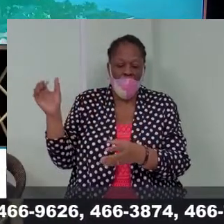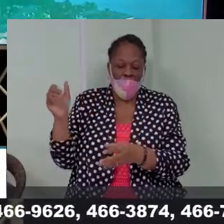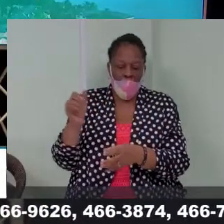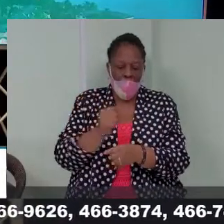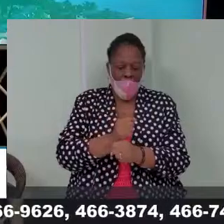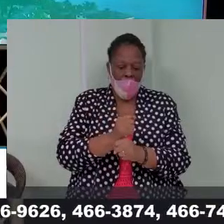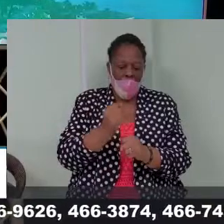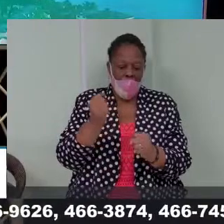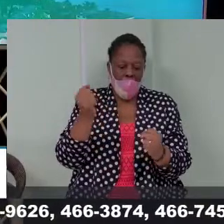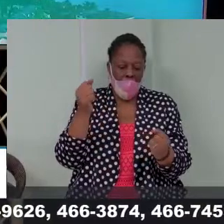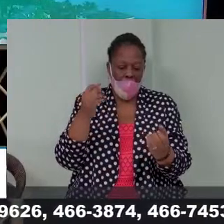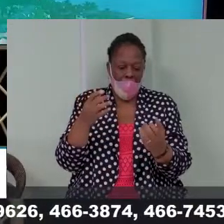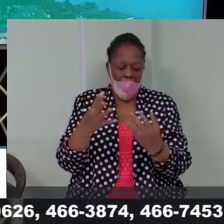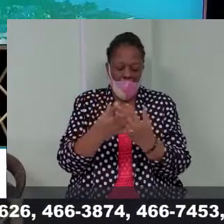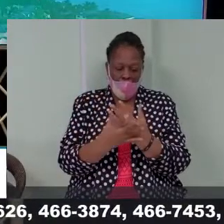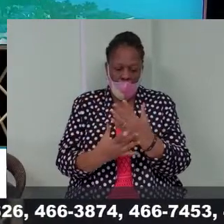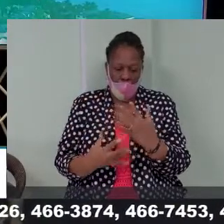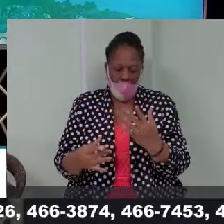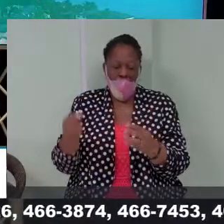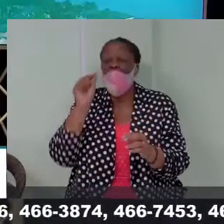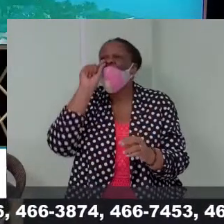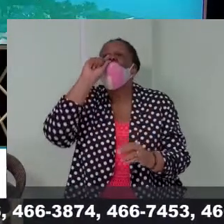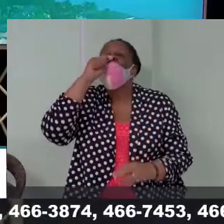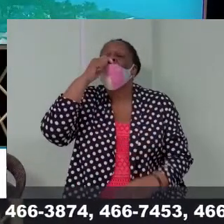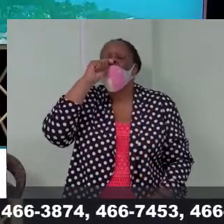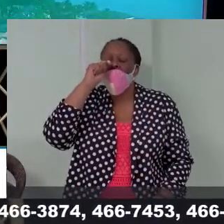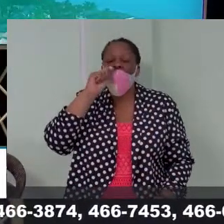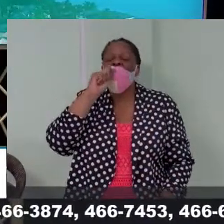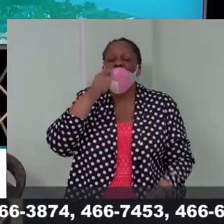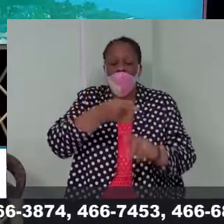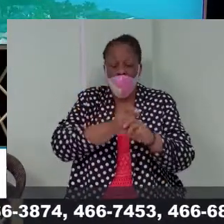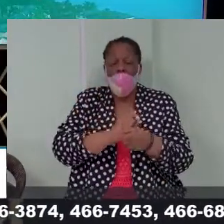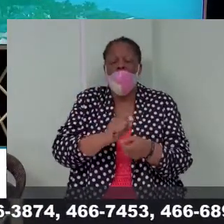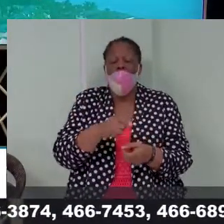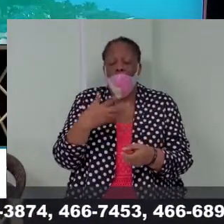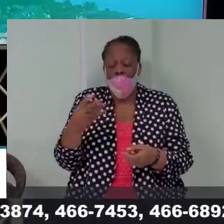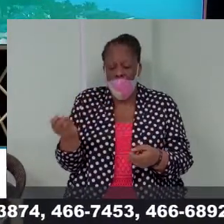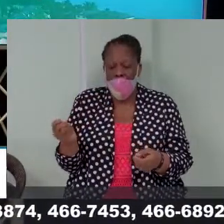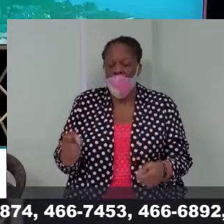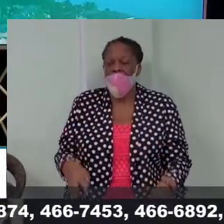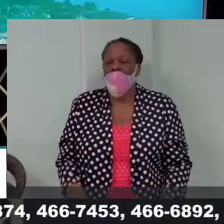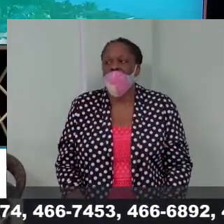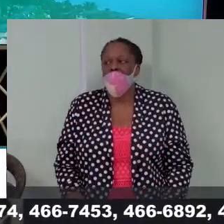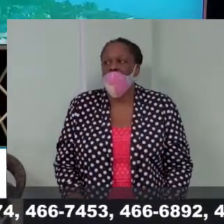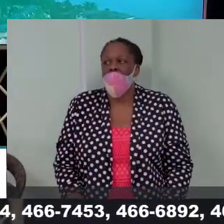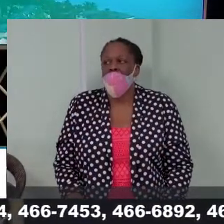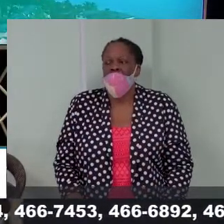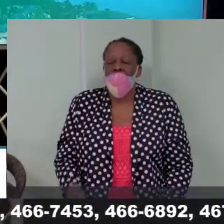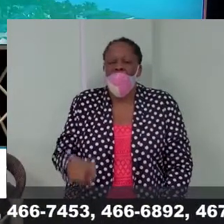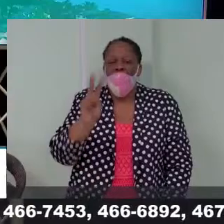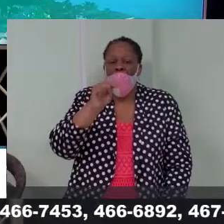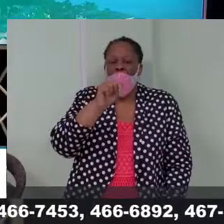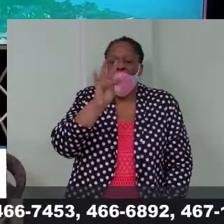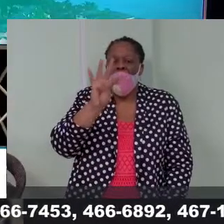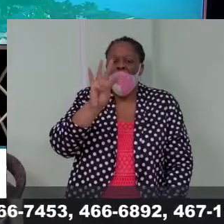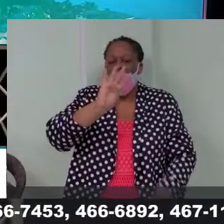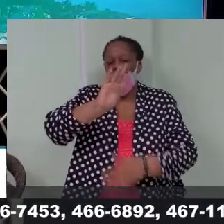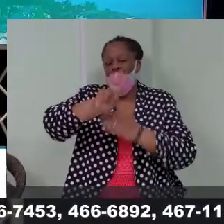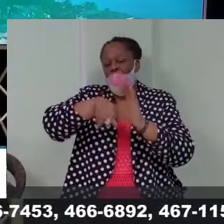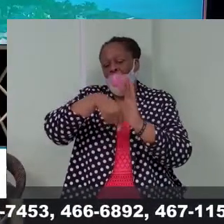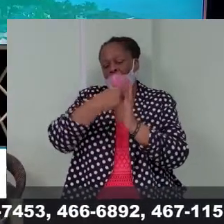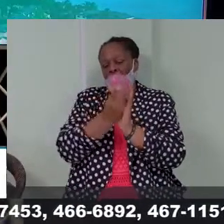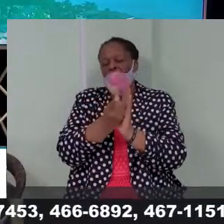Rhapsody of the Seas, and the samples will be taken to the Next Generation lab. And within 24 hours, the results will be